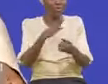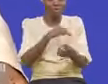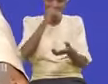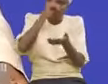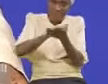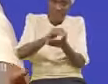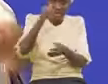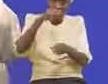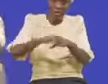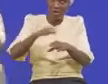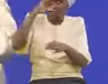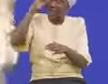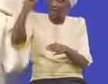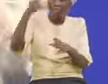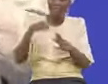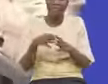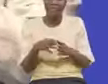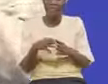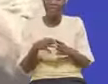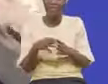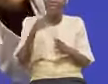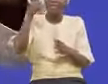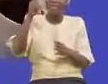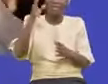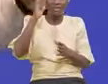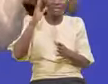Eye lebe lava ena kwa jiasse.